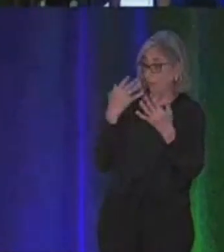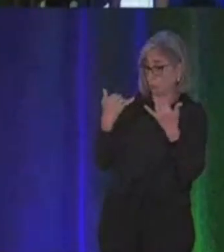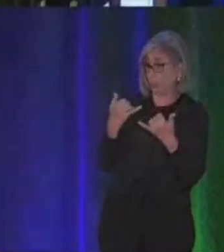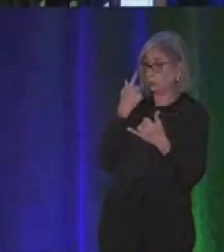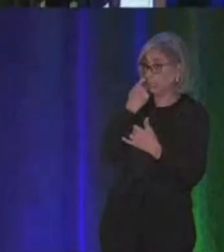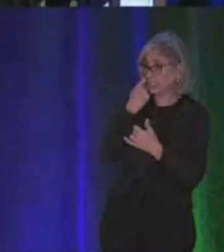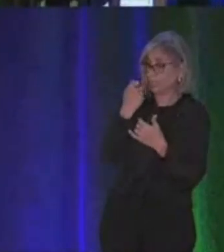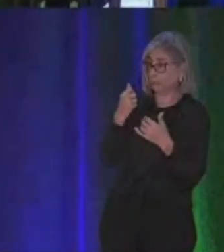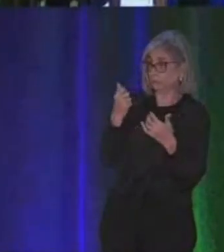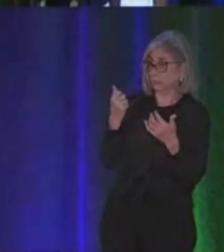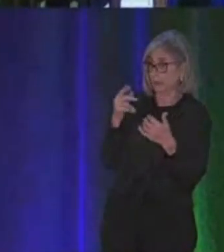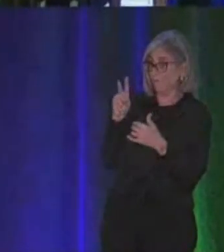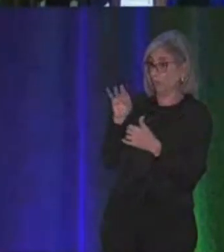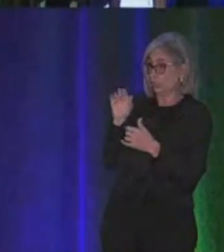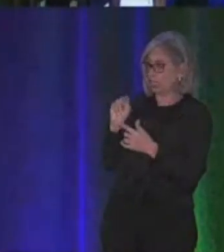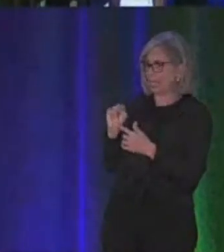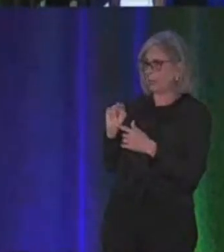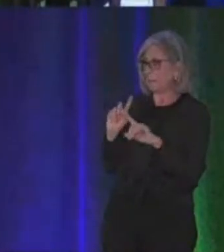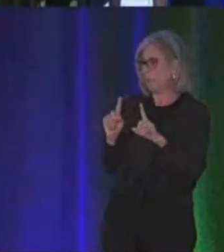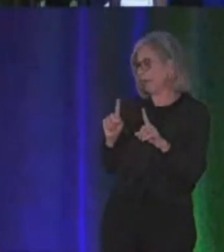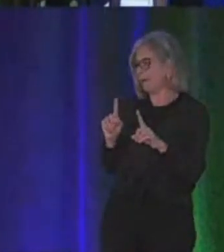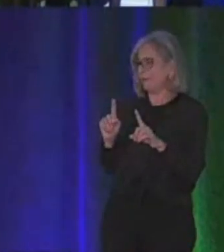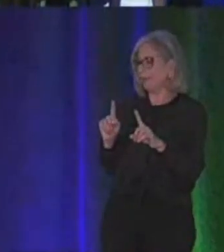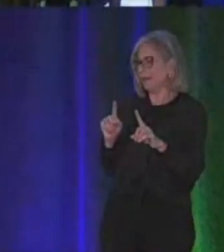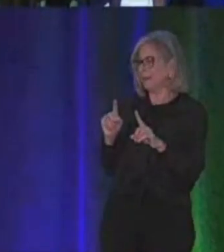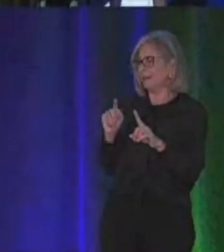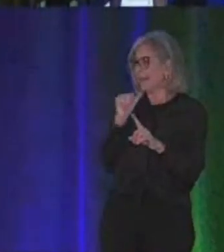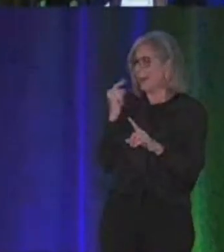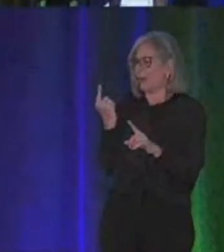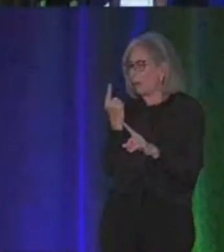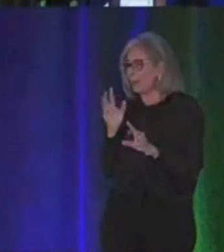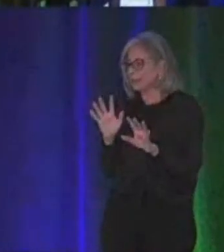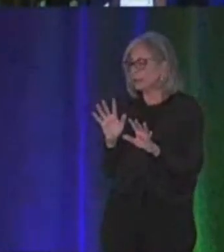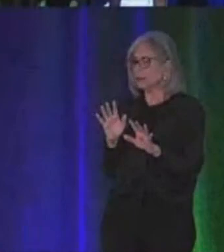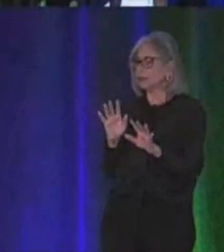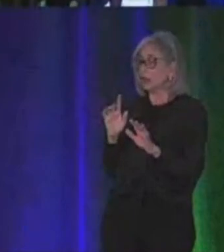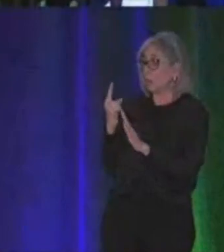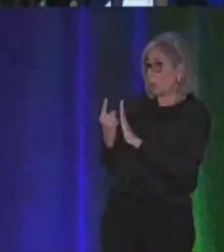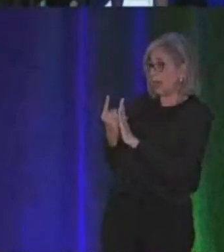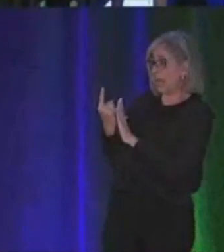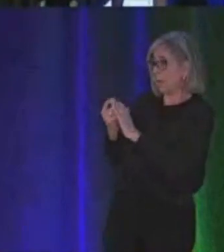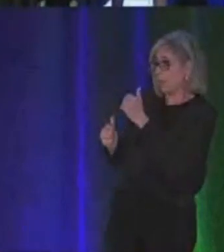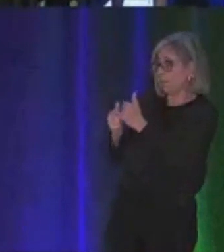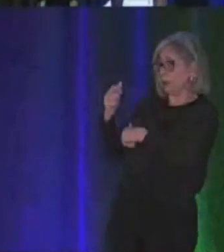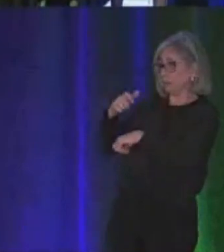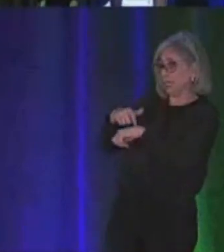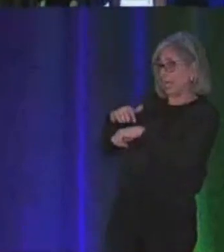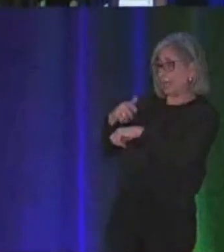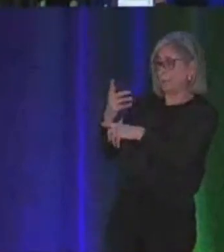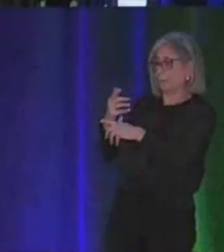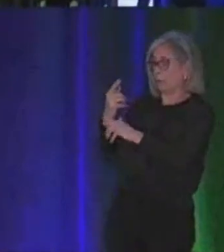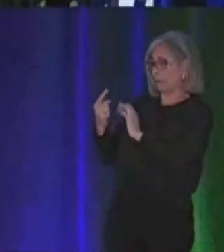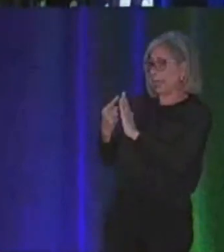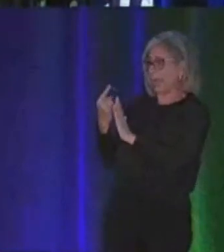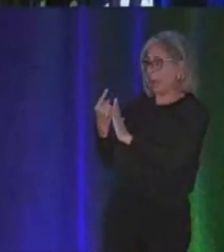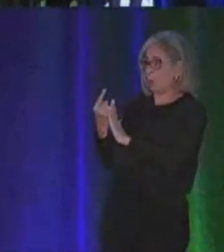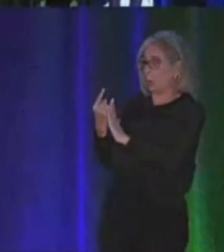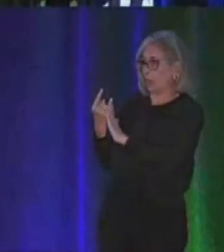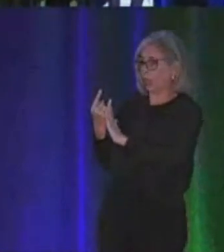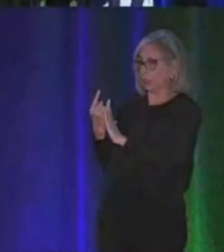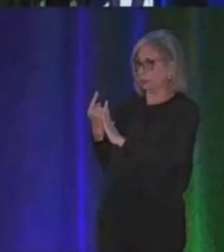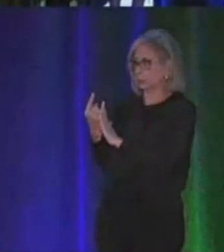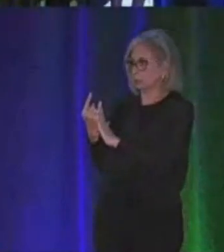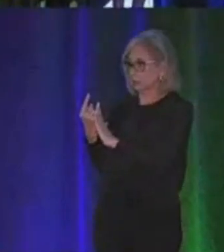don't like absolutely care about them having the latest version all the time. So you might say, okay, it gets stale after an hour, so at most recompute it per hour. But